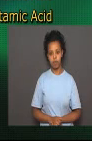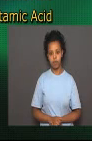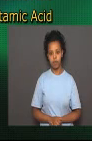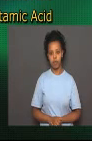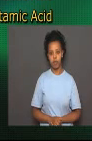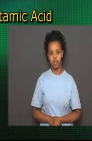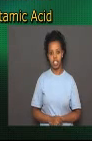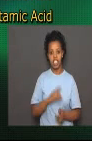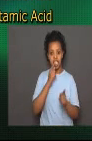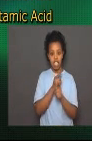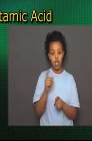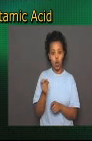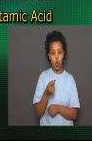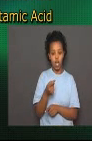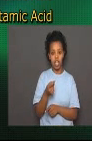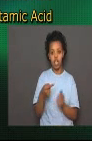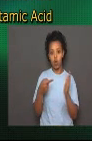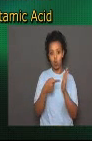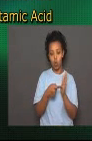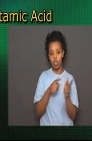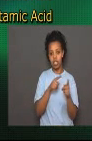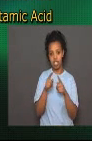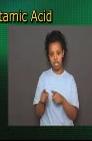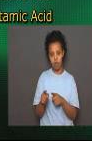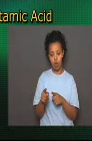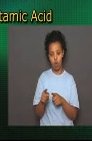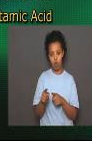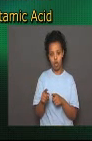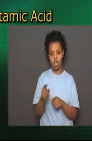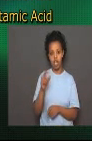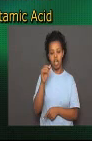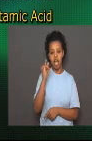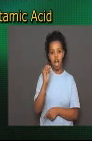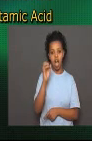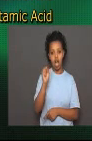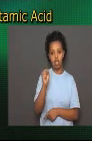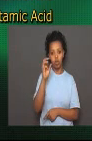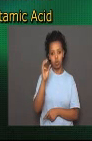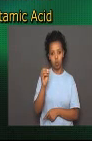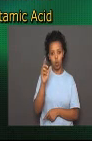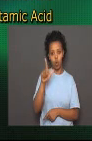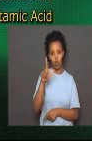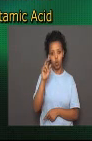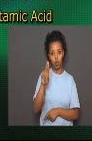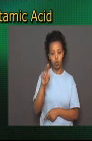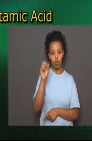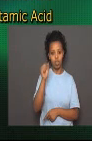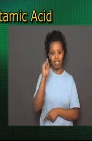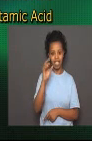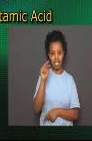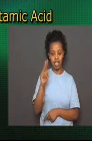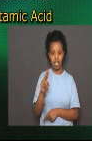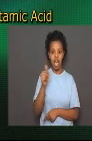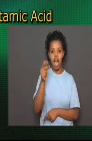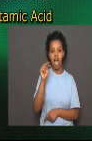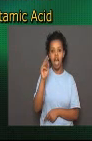While the original triplet codes for isoleucine, which is an amino acid, the